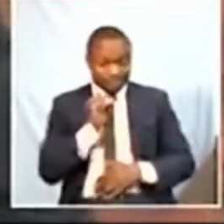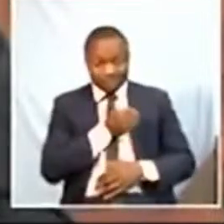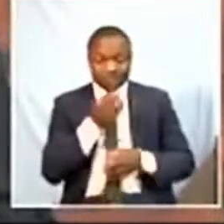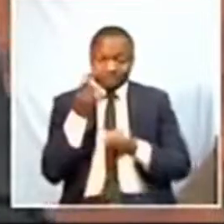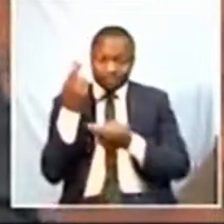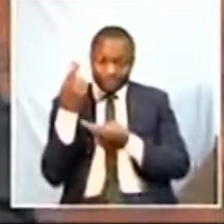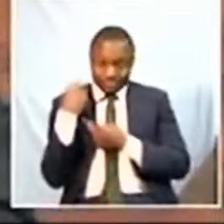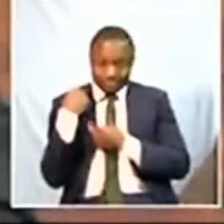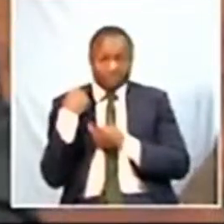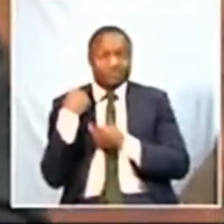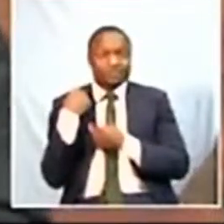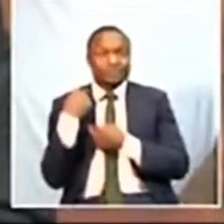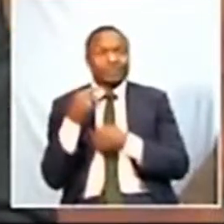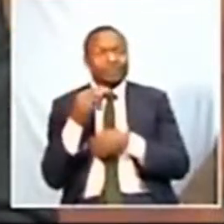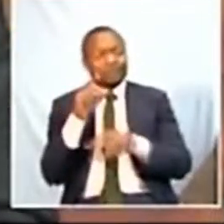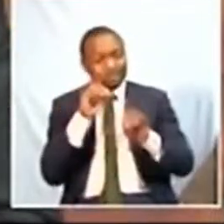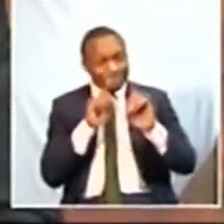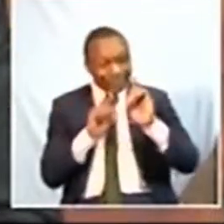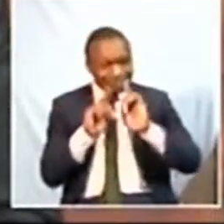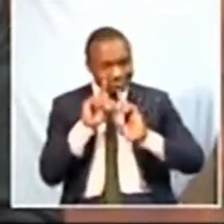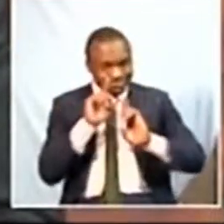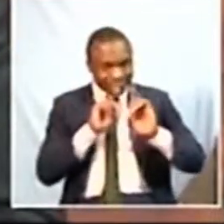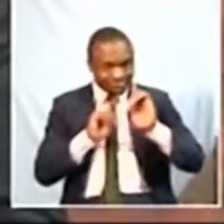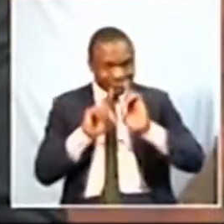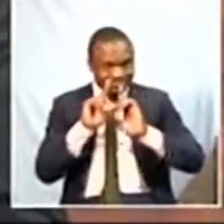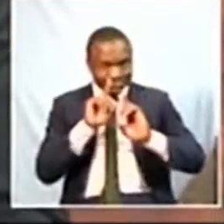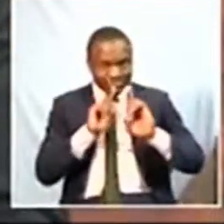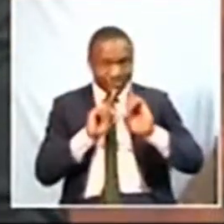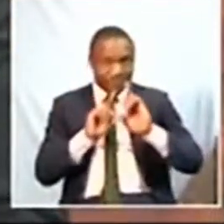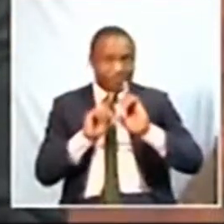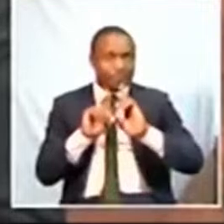just to scrutinize the